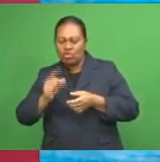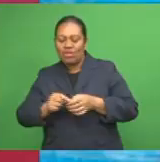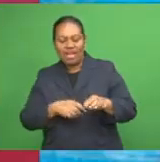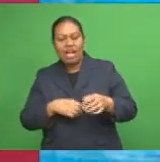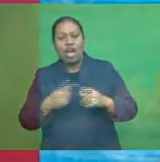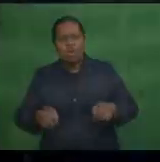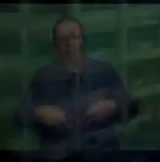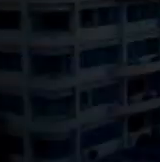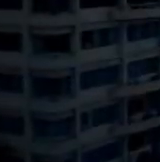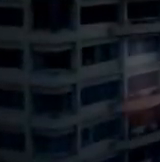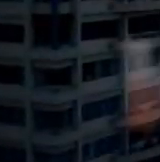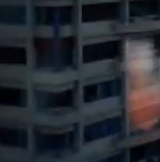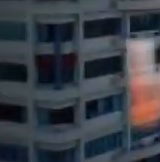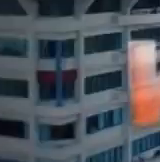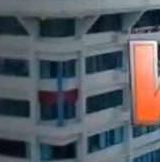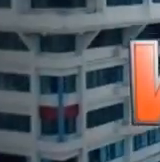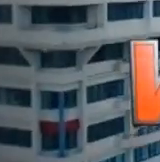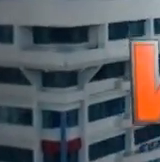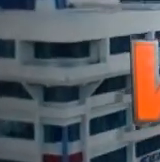competitions.